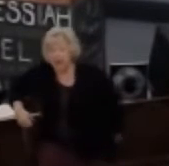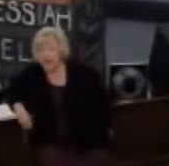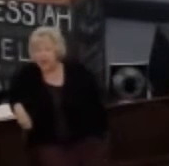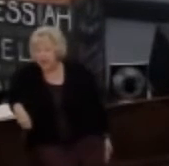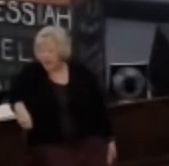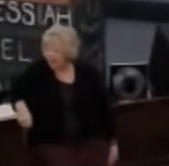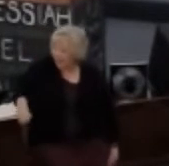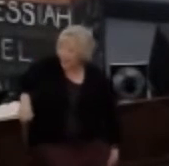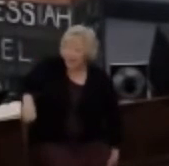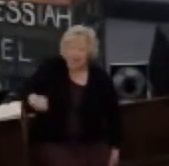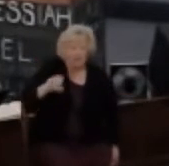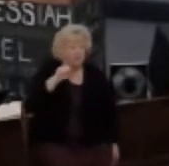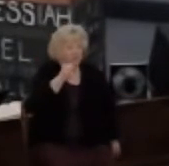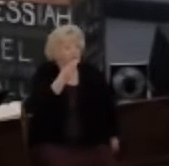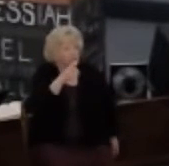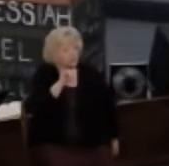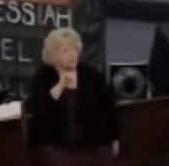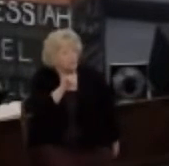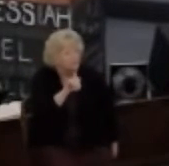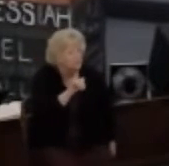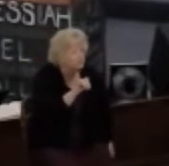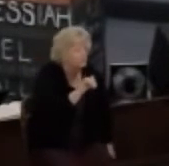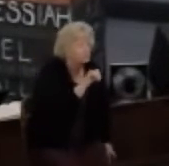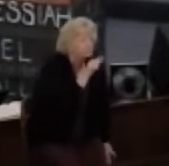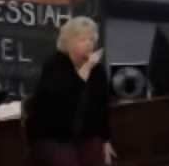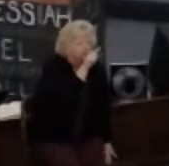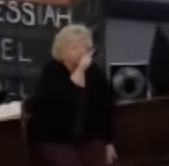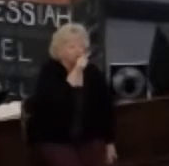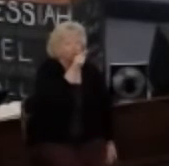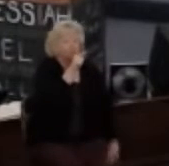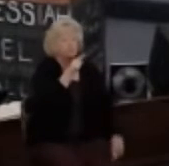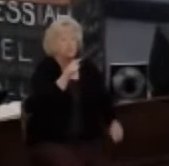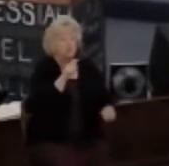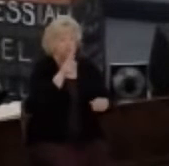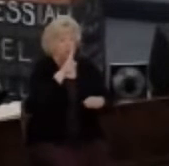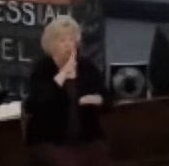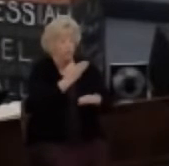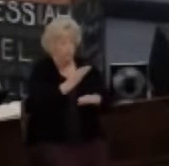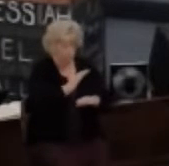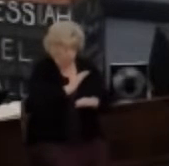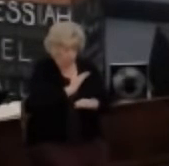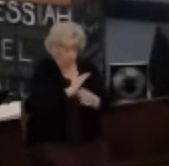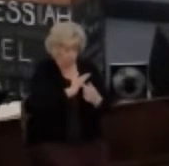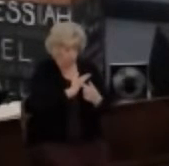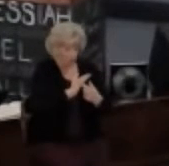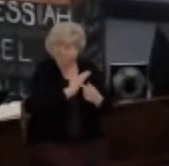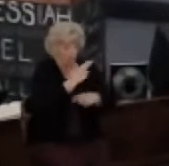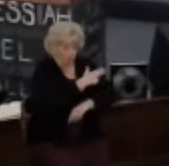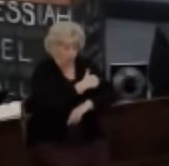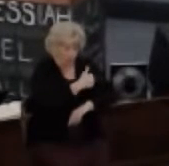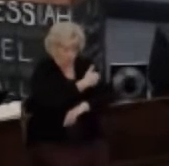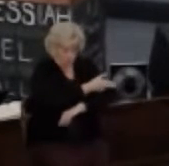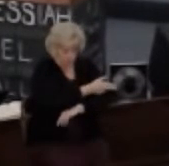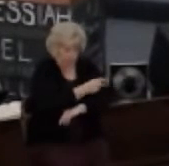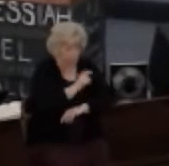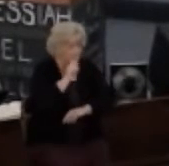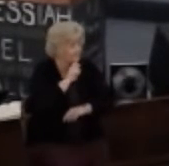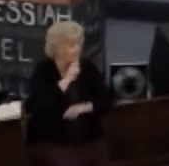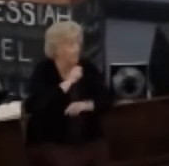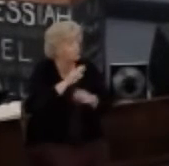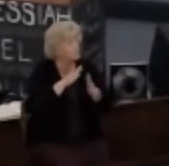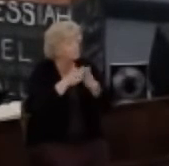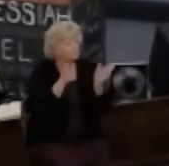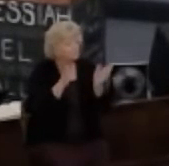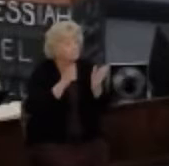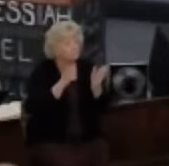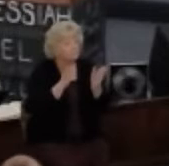Cheyenne Payne is here, but her daughter is at the hospital at Akron General. Her